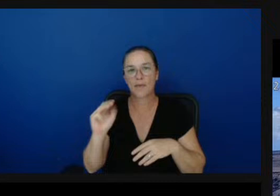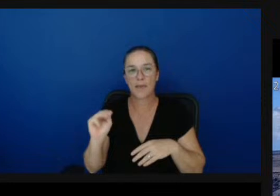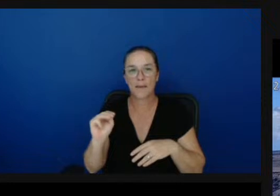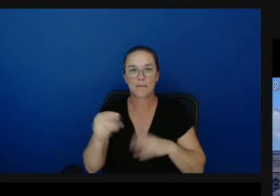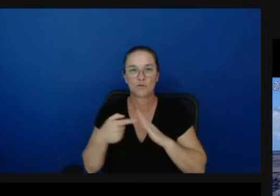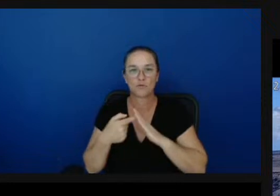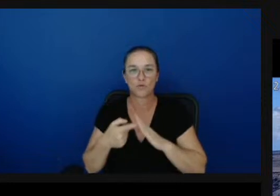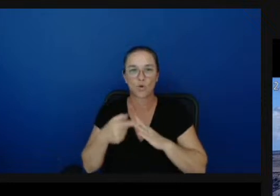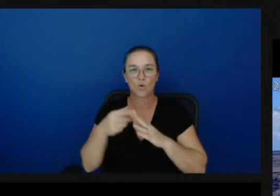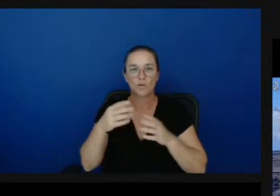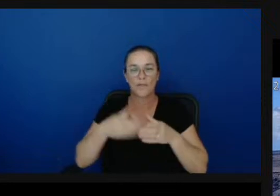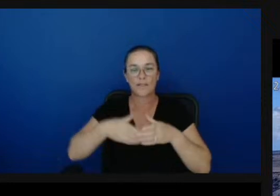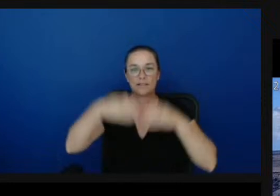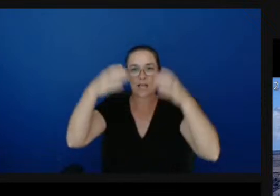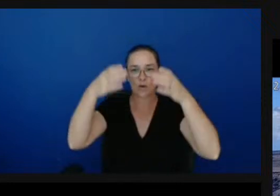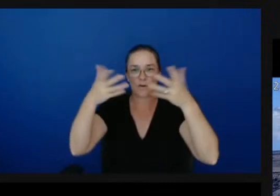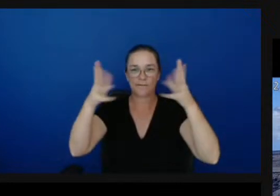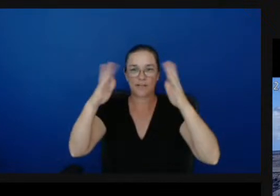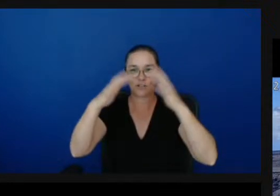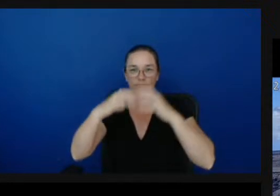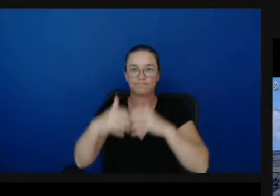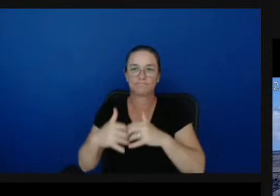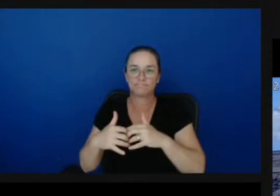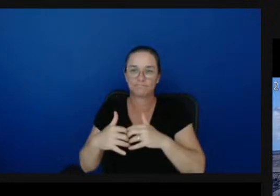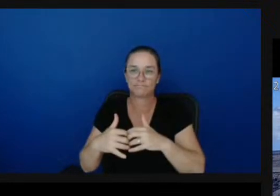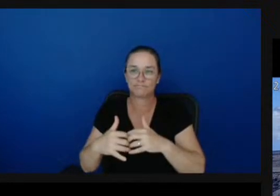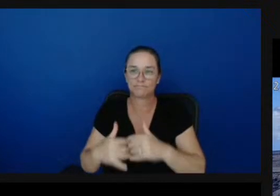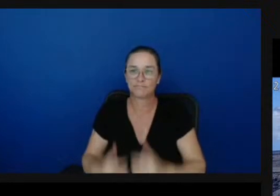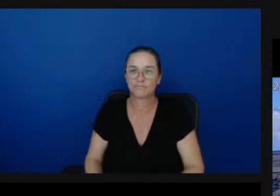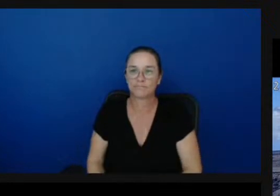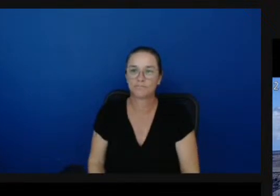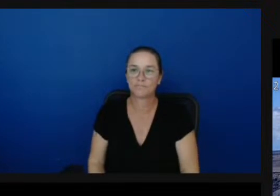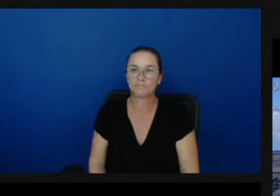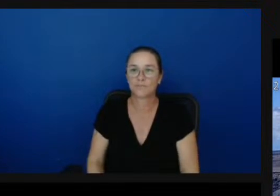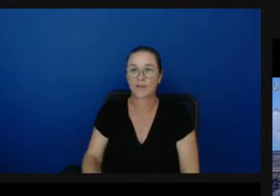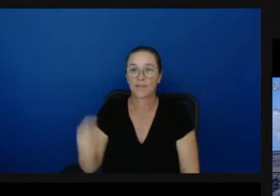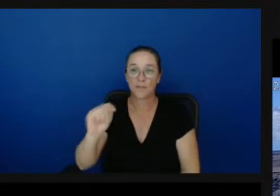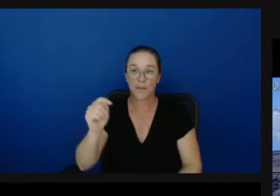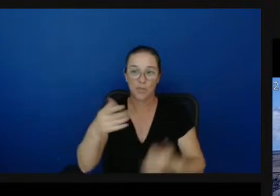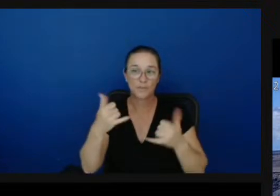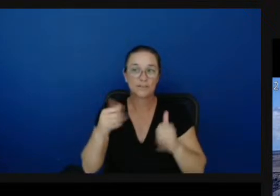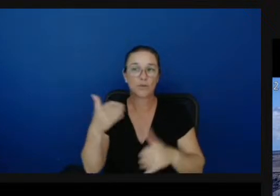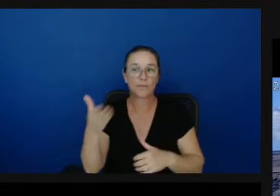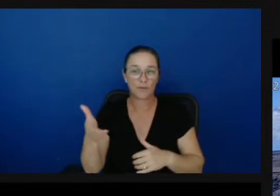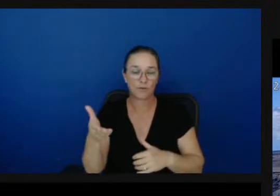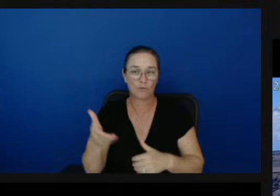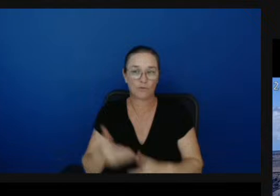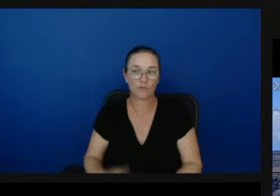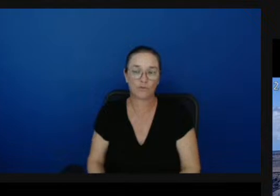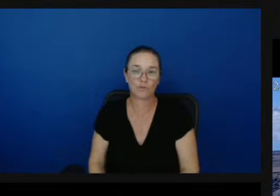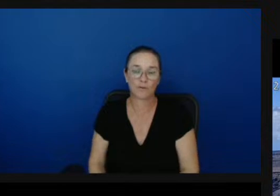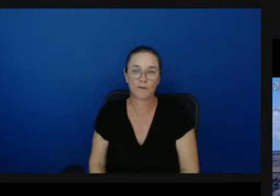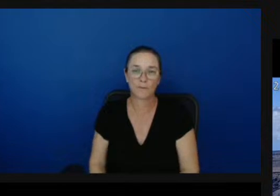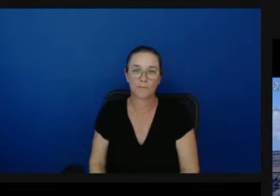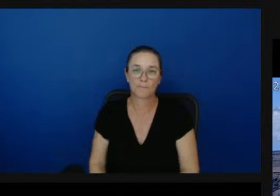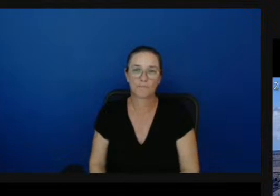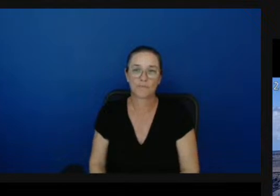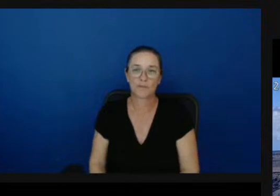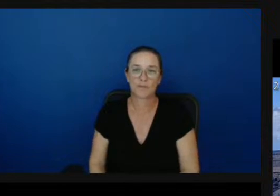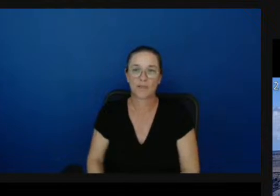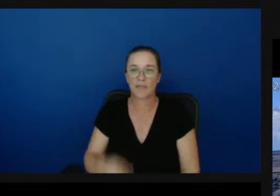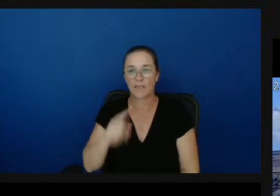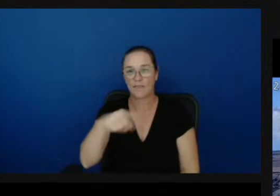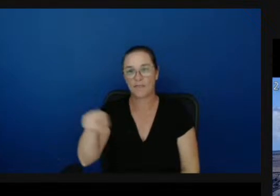down and the facilities. There's the restrooms still in place over here. This was that new wing